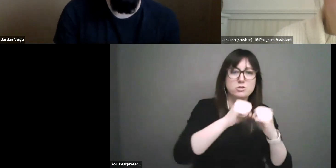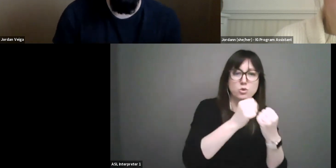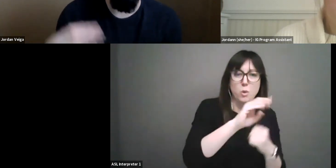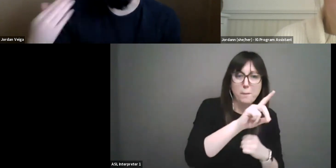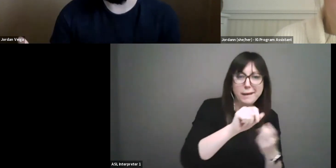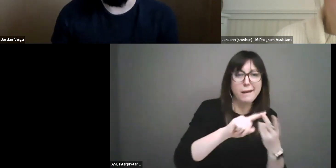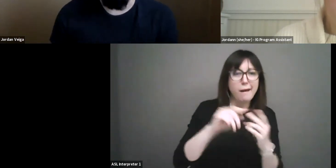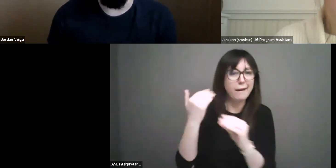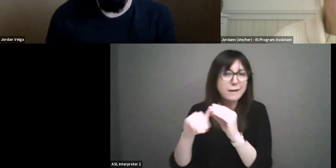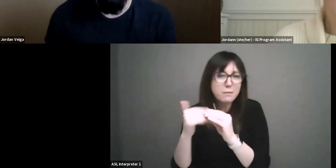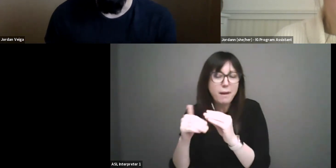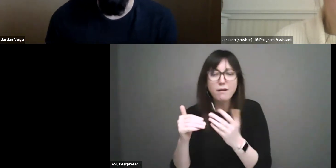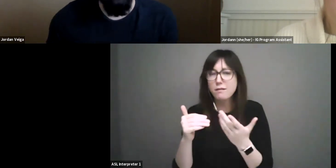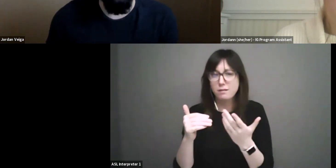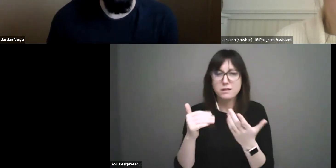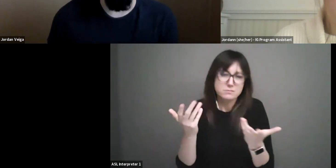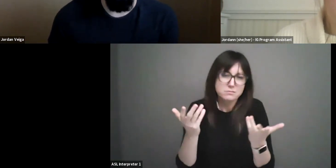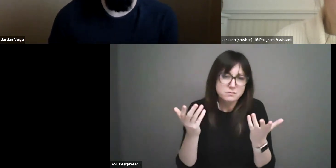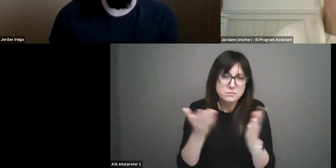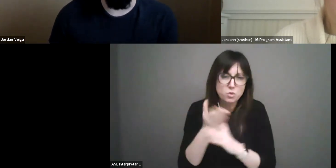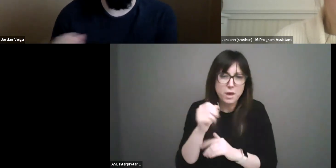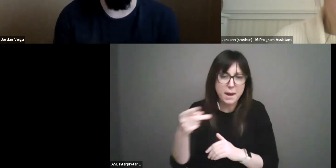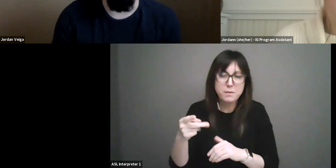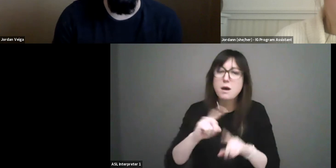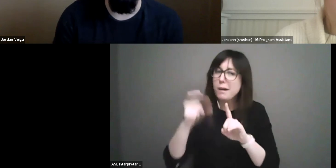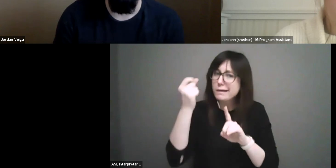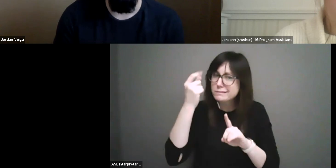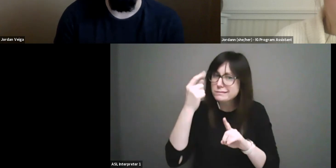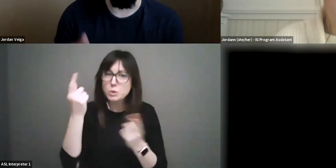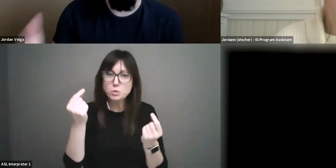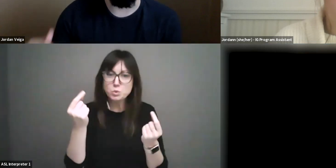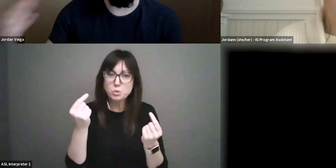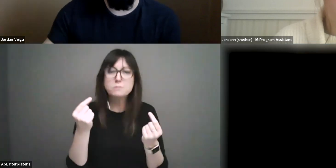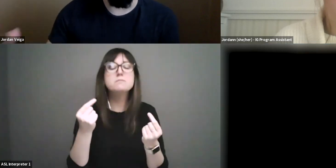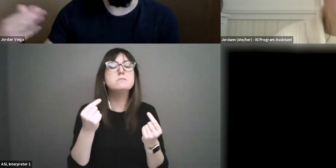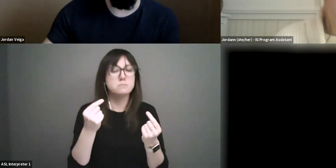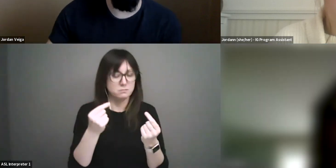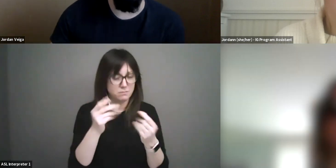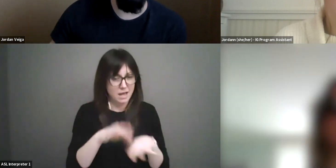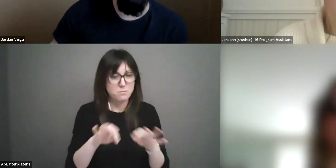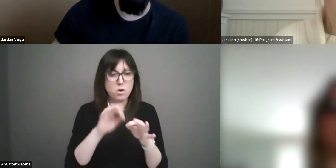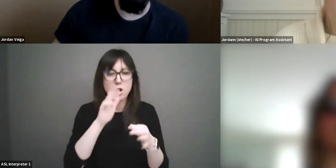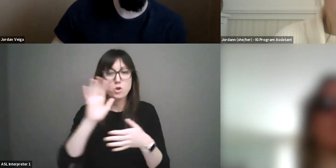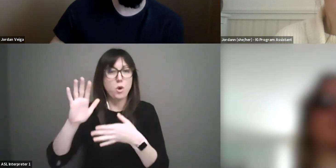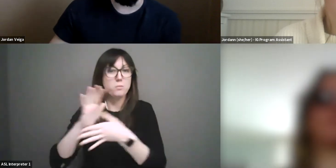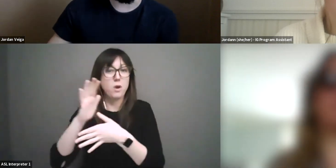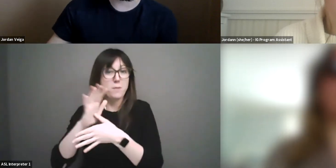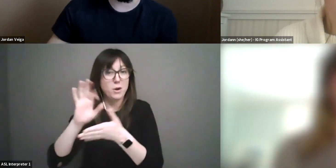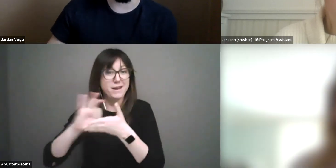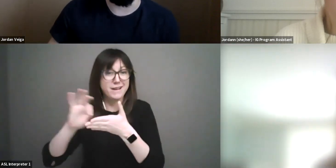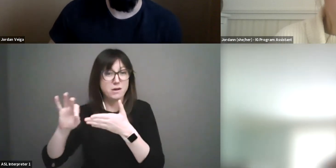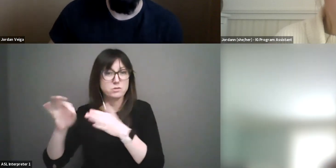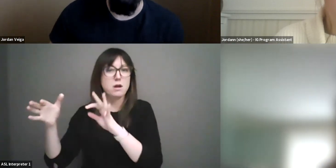before, but on your app. The only thing is you have to make sure that the primary accounts linked are set up. So